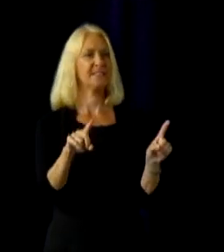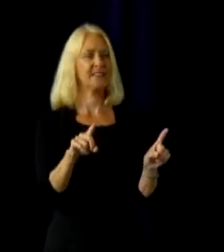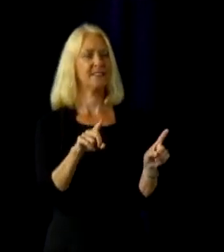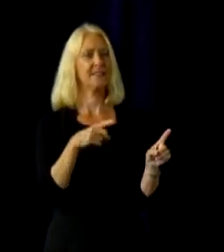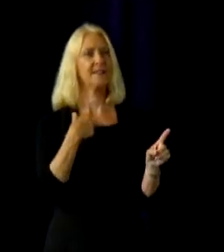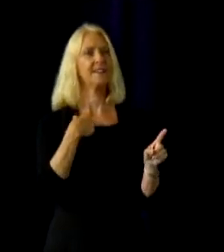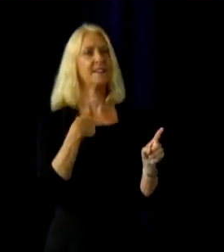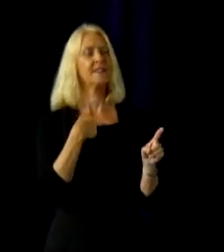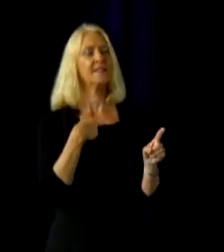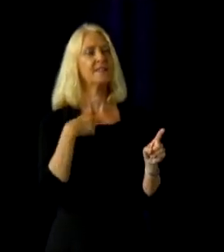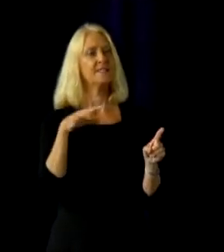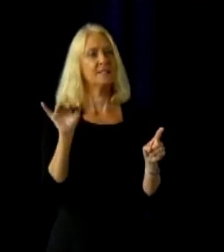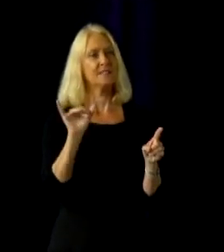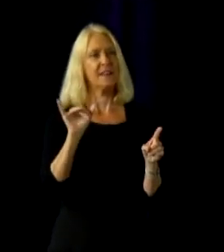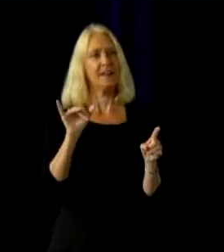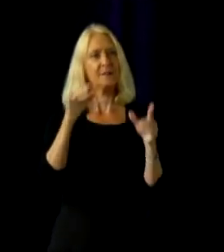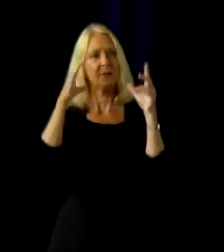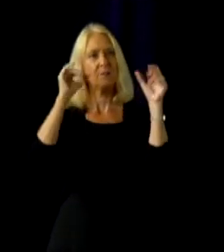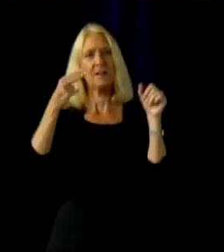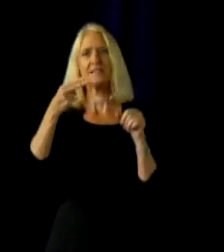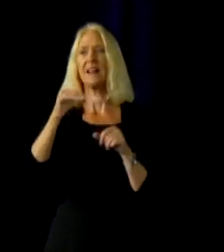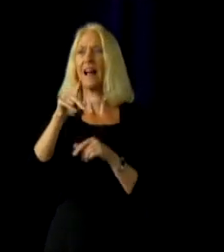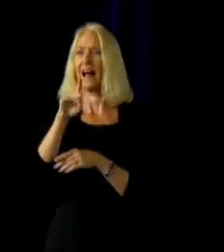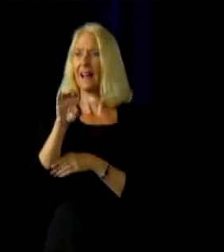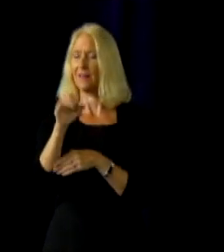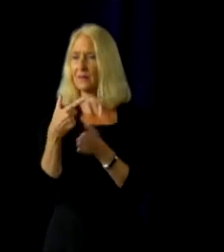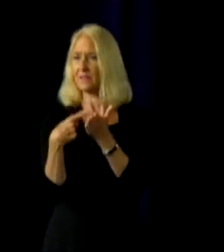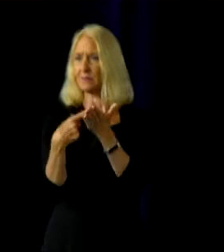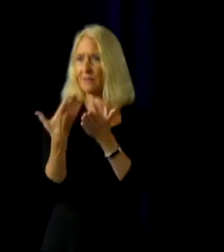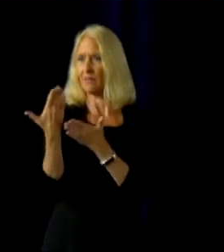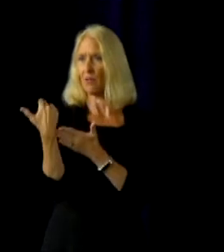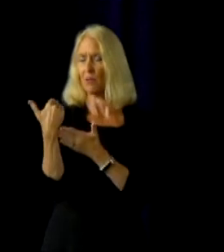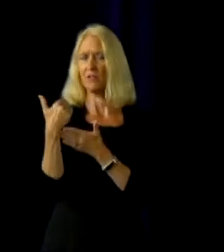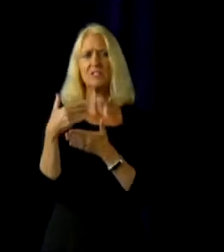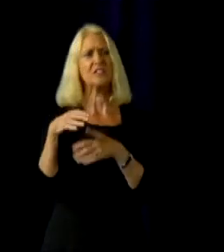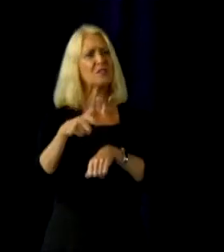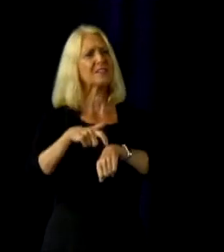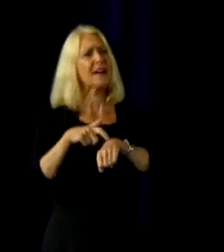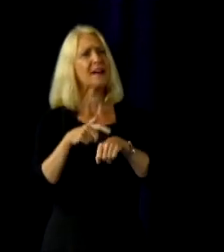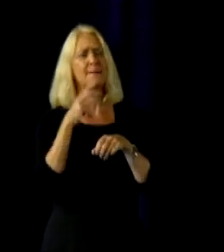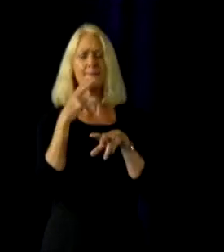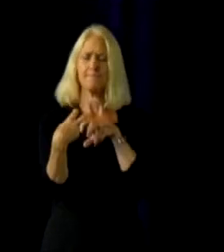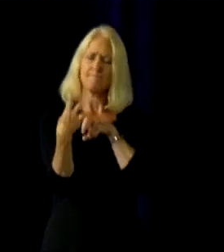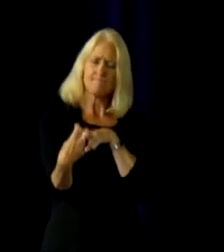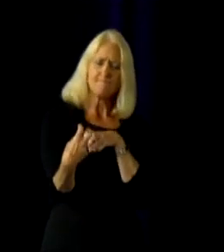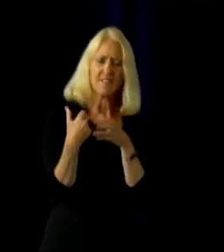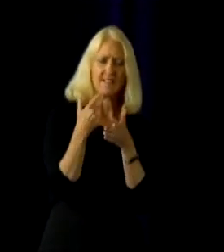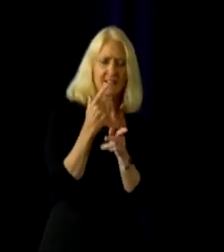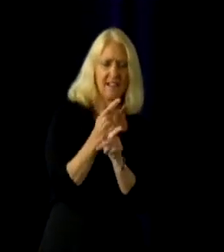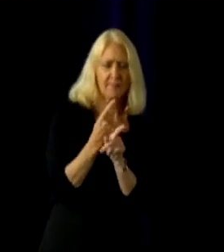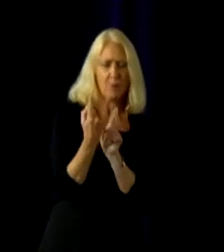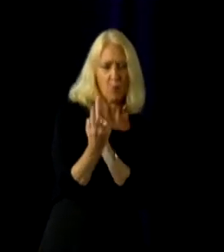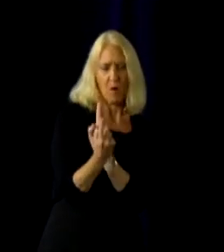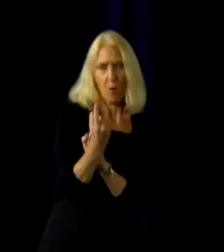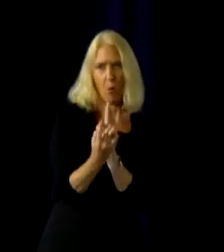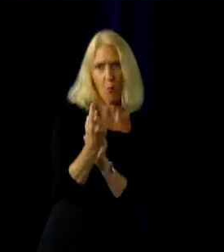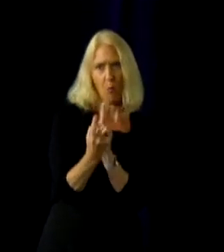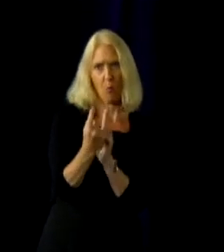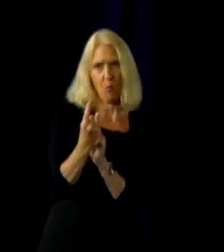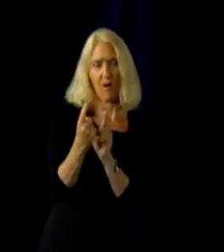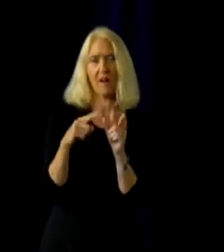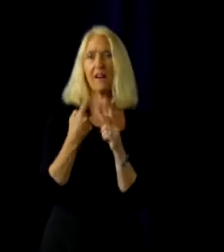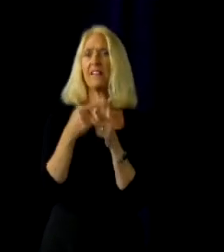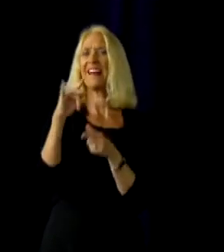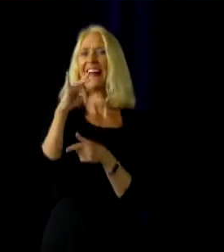was talking about earlier, it was really, she took the time to sit down and take care of me very individually. And then over the next 18